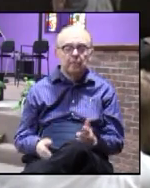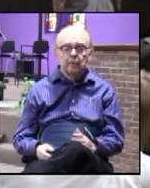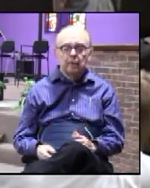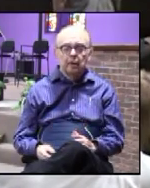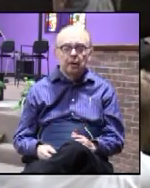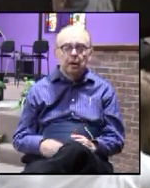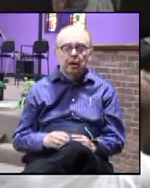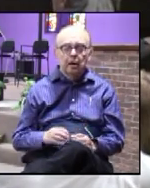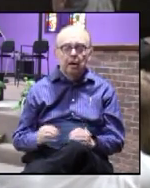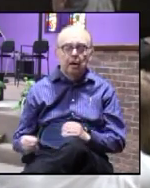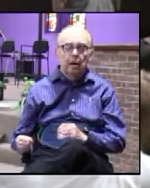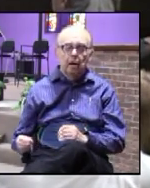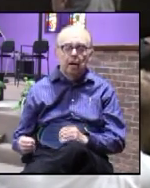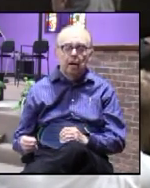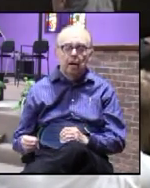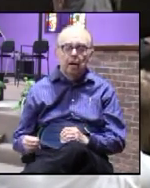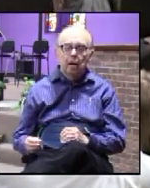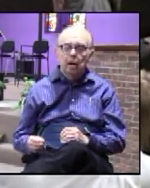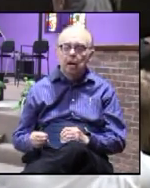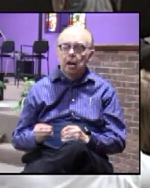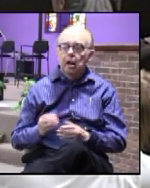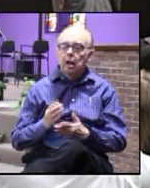and put it on somebody's foot?